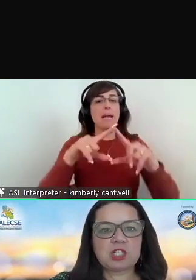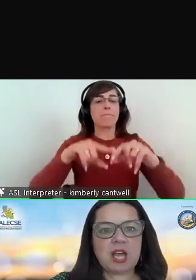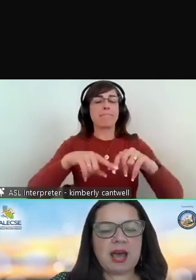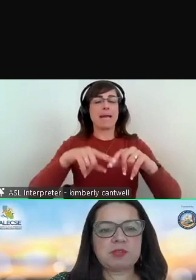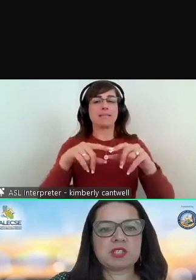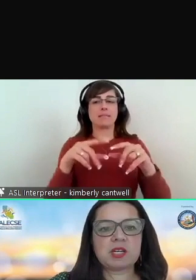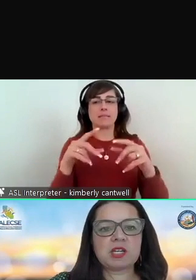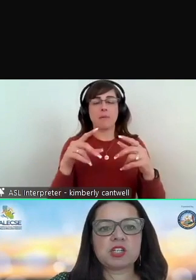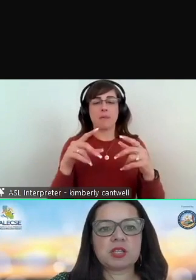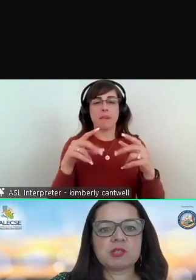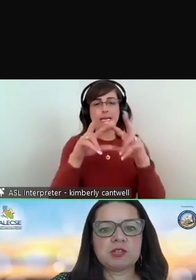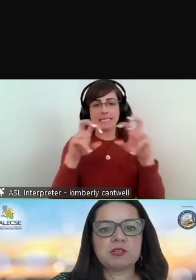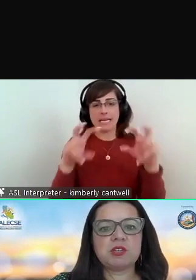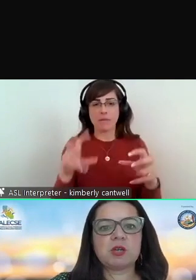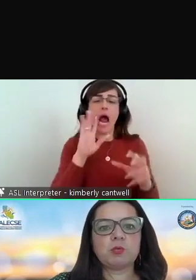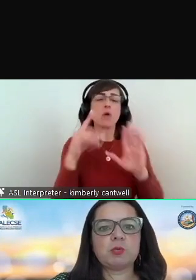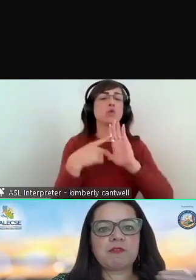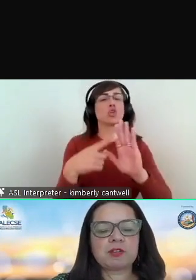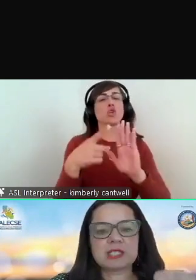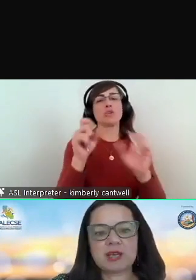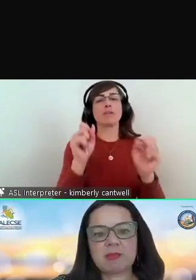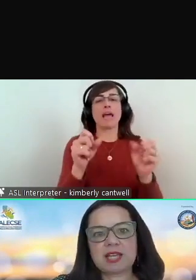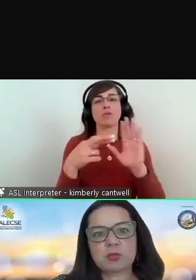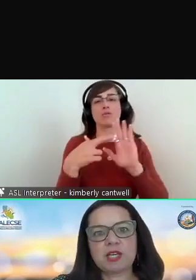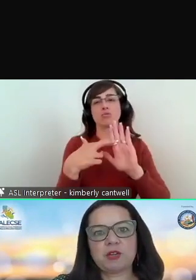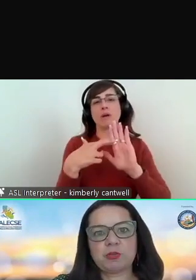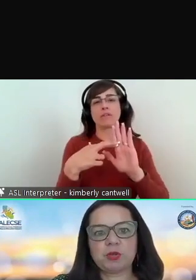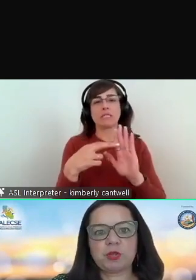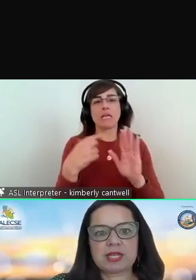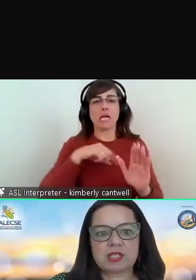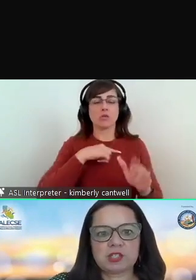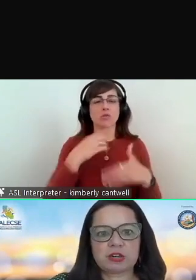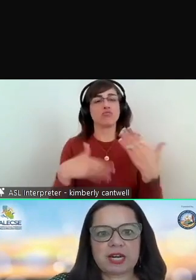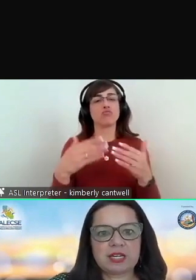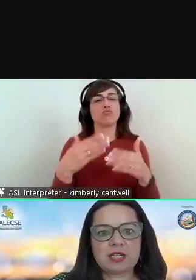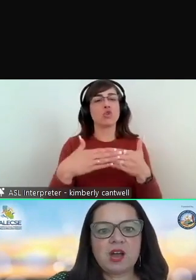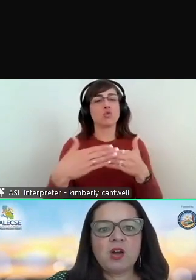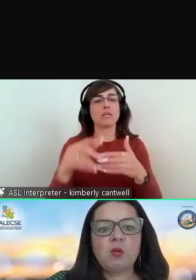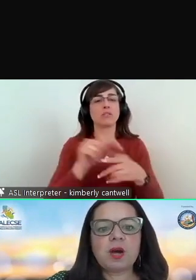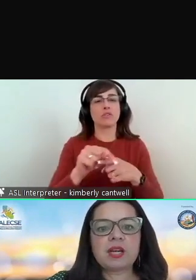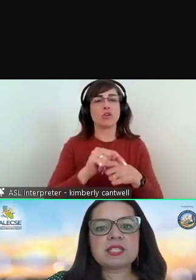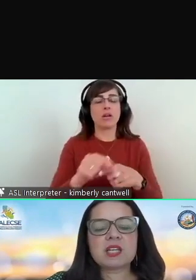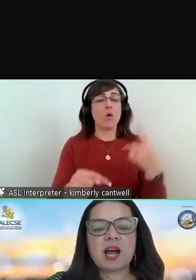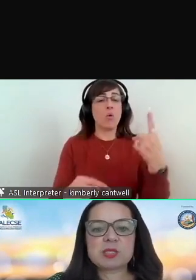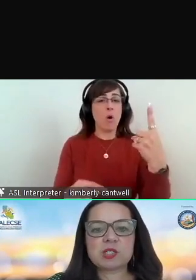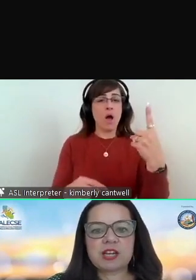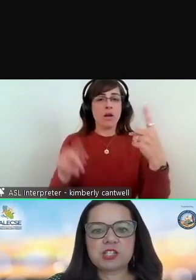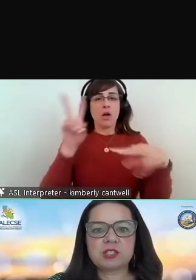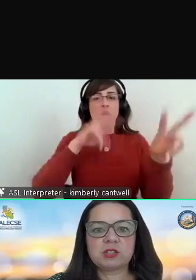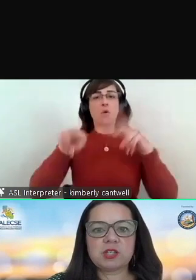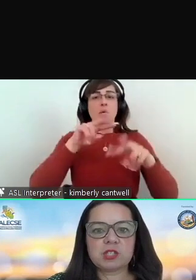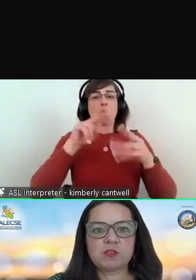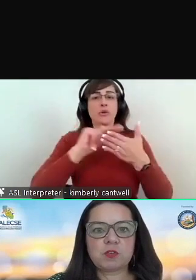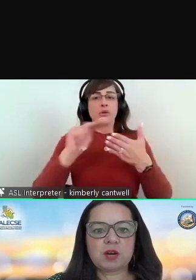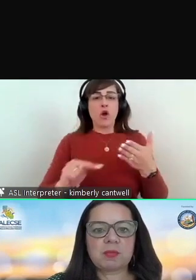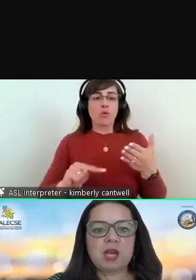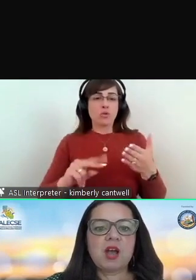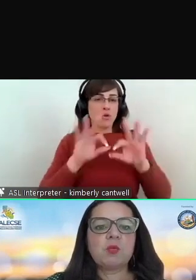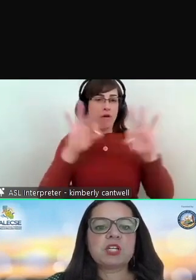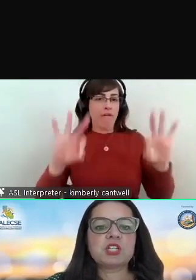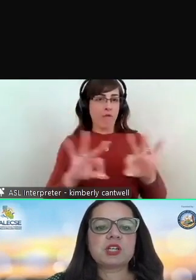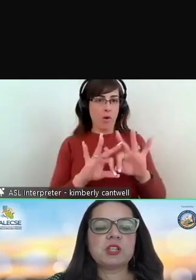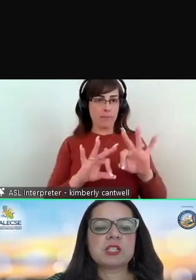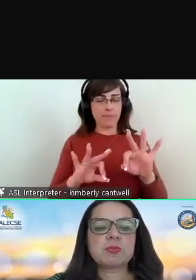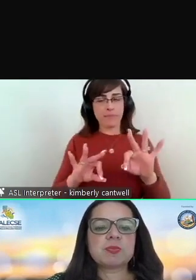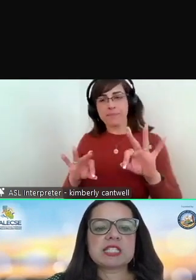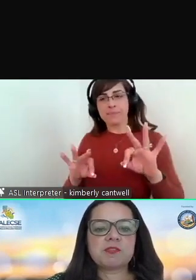in the chat. I'm just going to show them to you so you can reference them as we go through the rest of the training. One is an observational notes form,